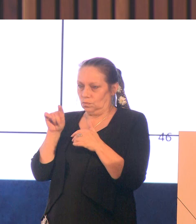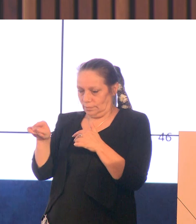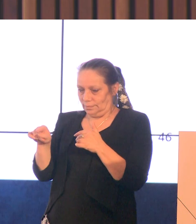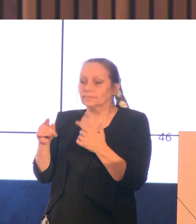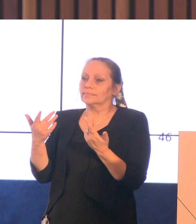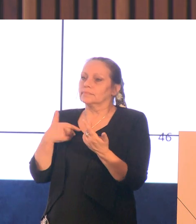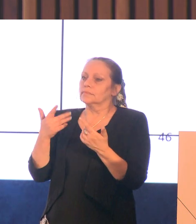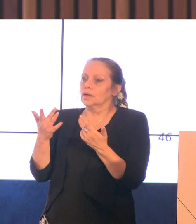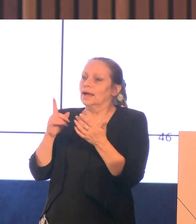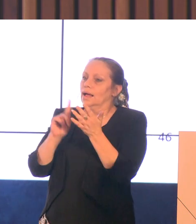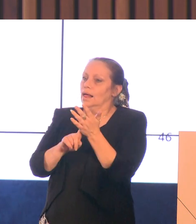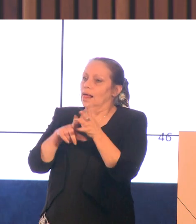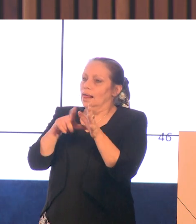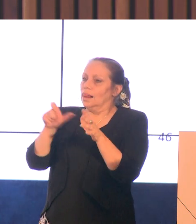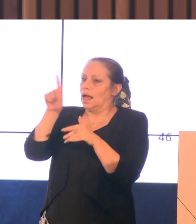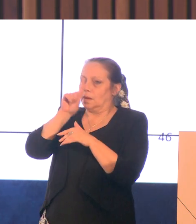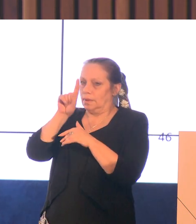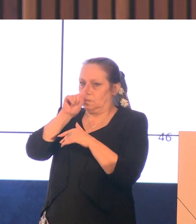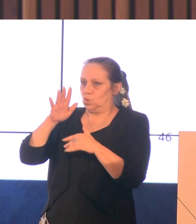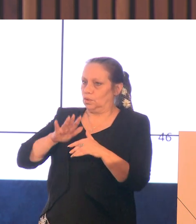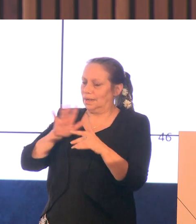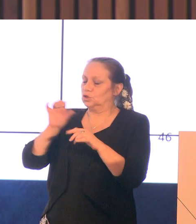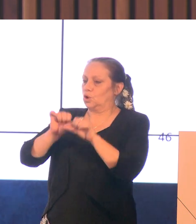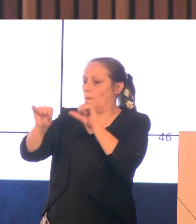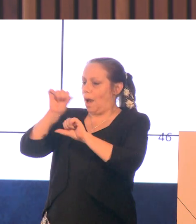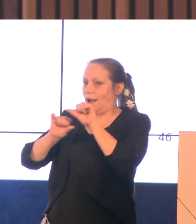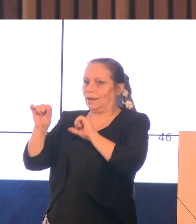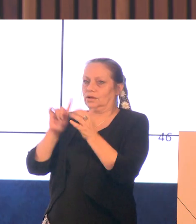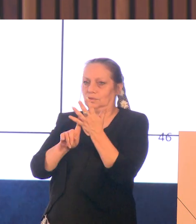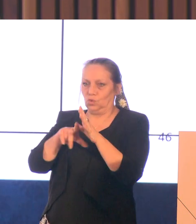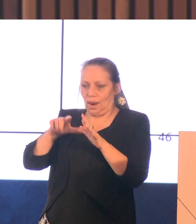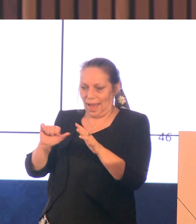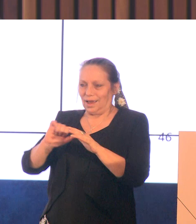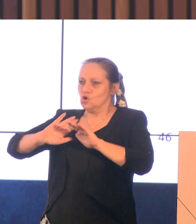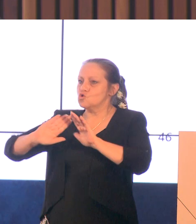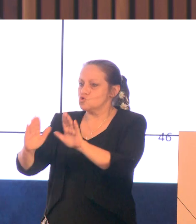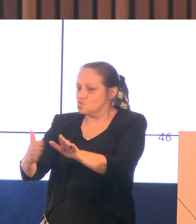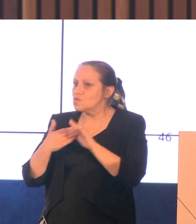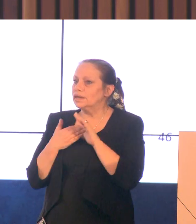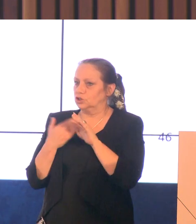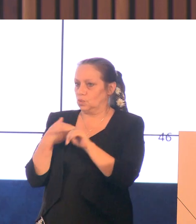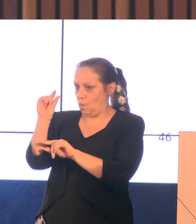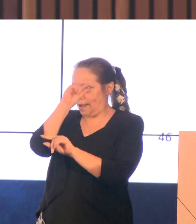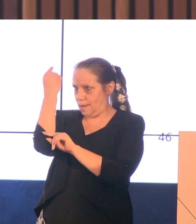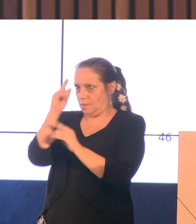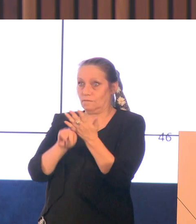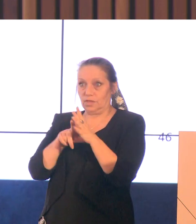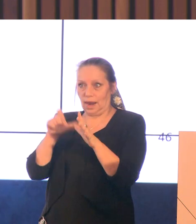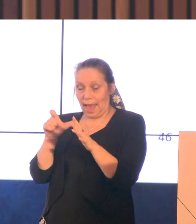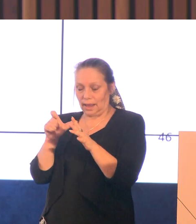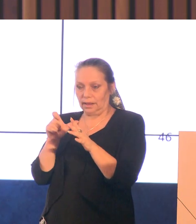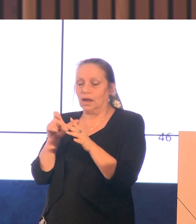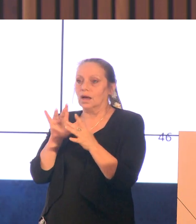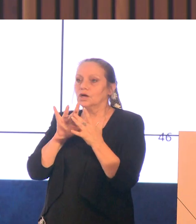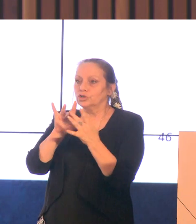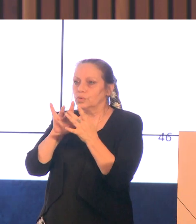area coordinators need to go back to what local area coordinators were originally intended to do, to